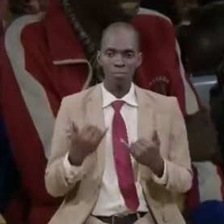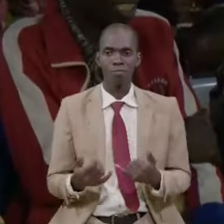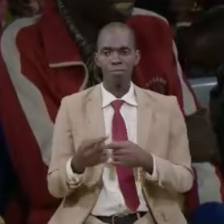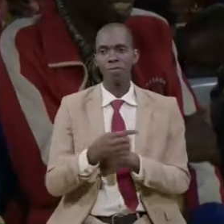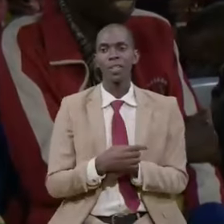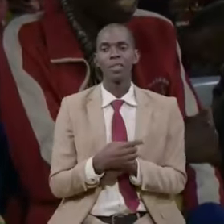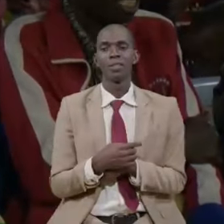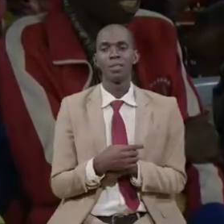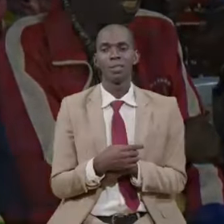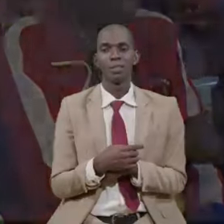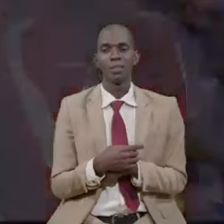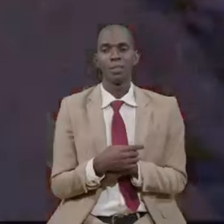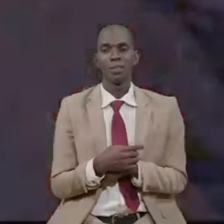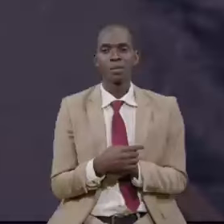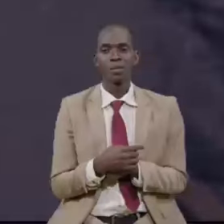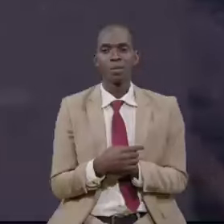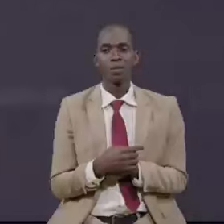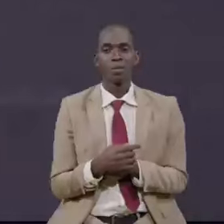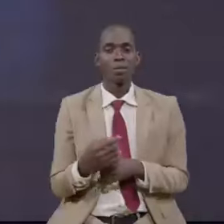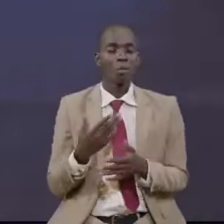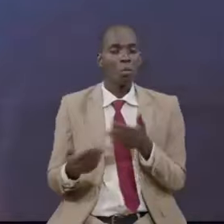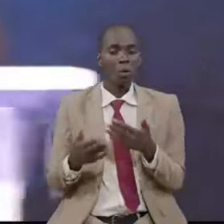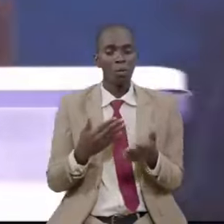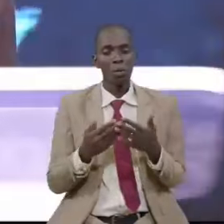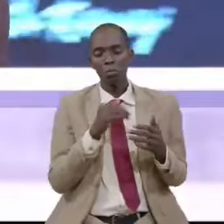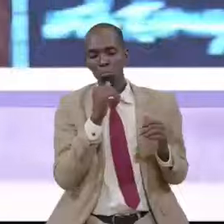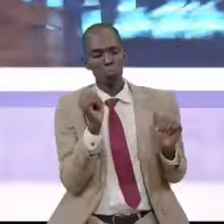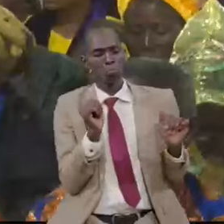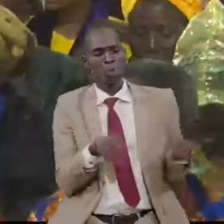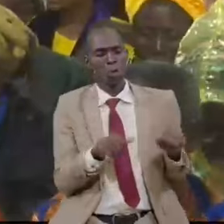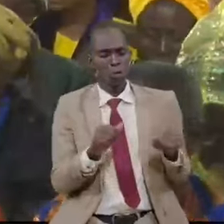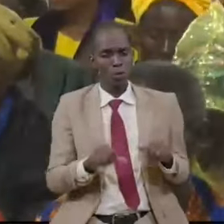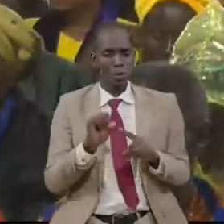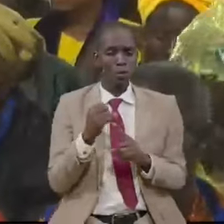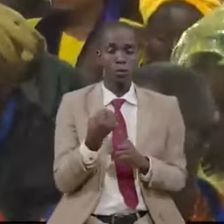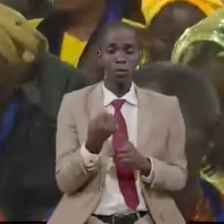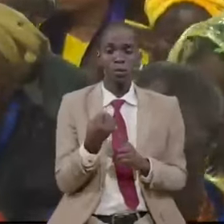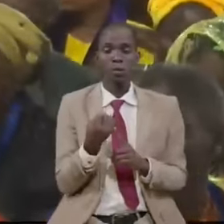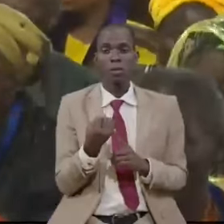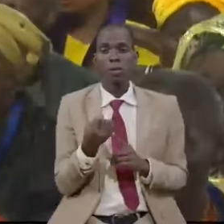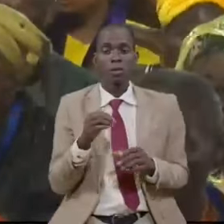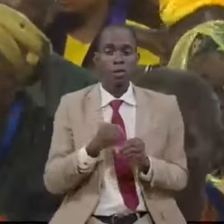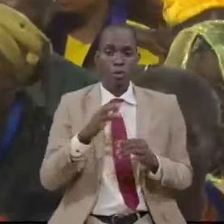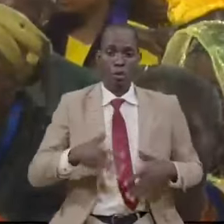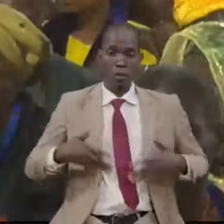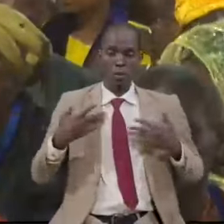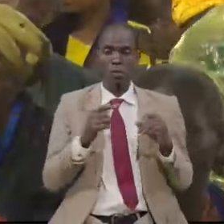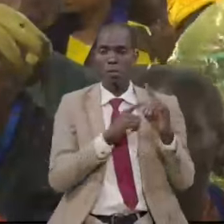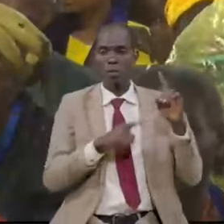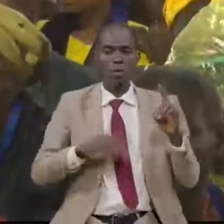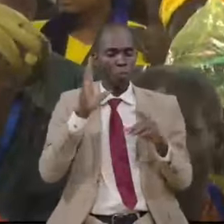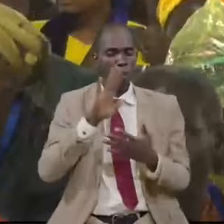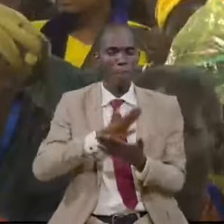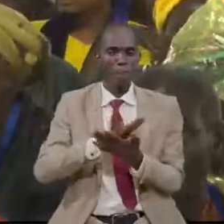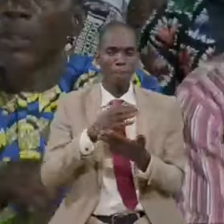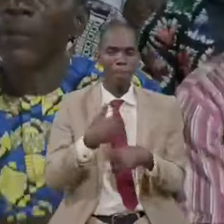Whatever impossible situation, the Lord will make it possible tonight. Salvation, come and